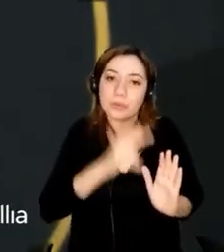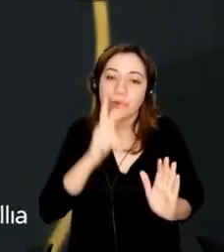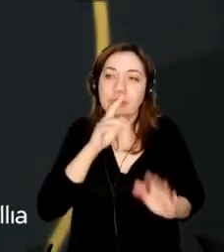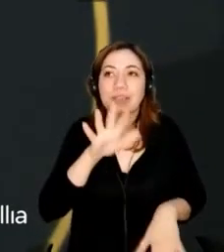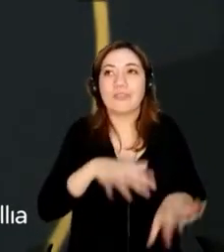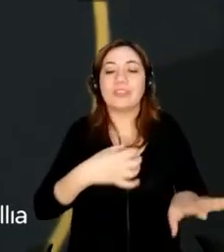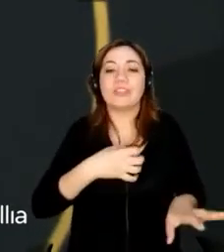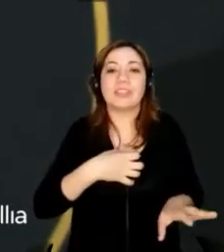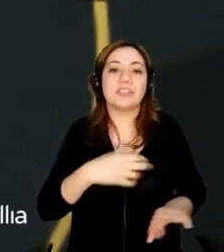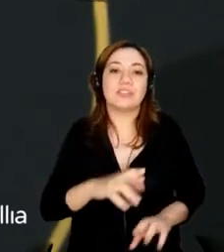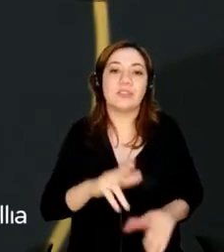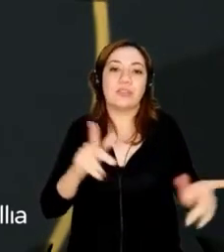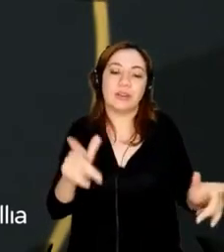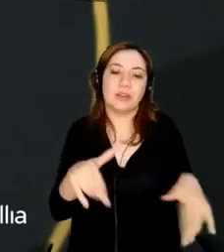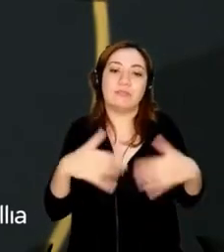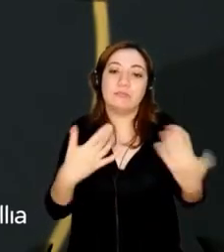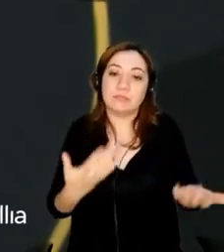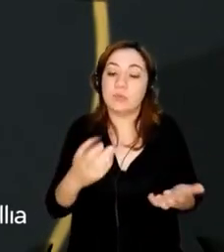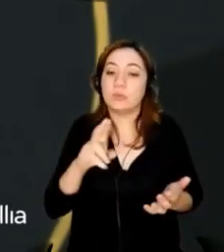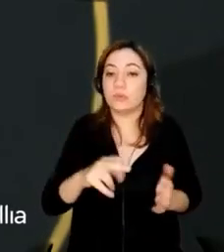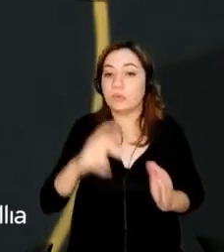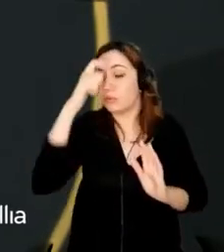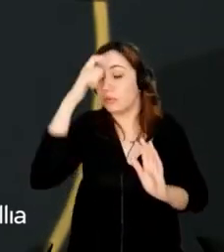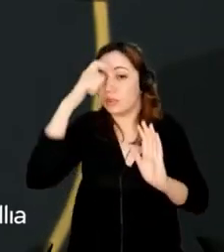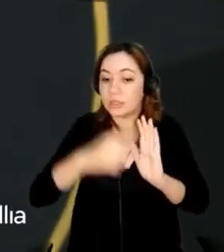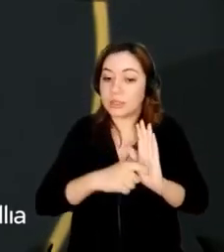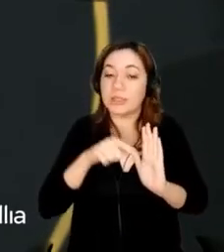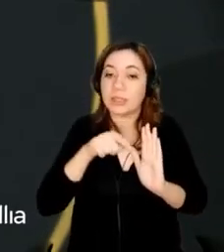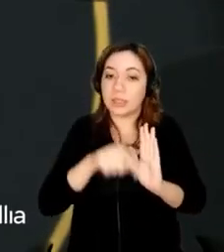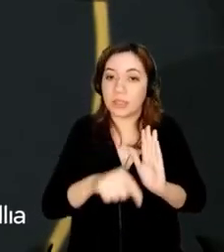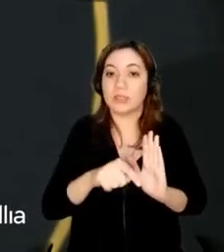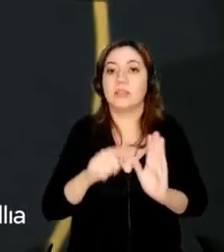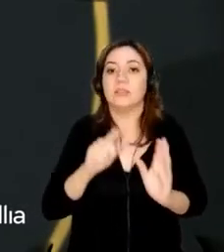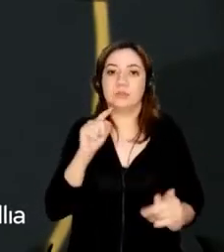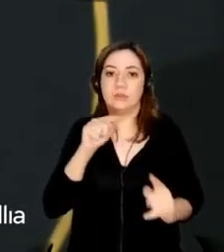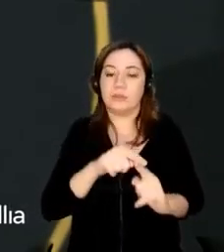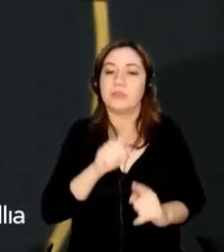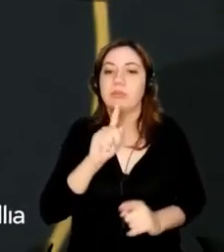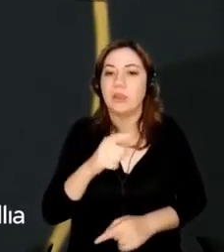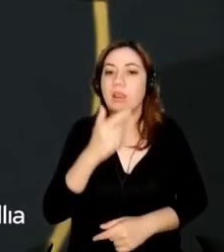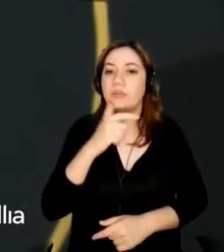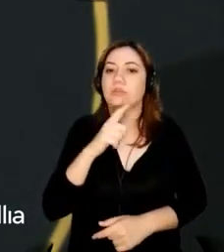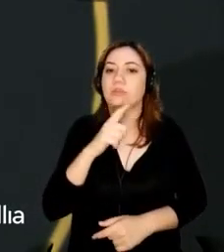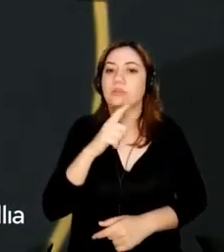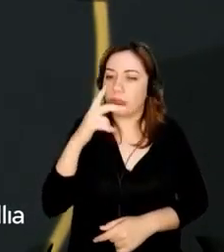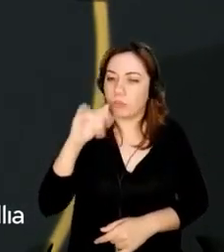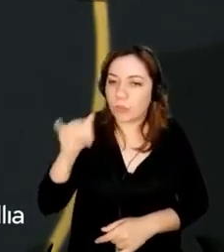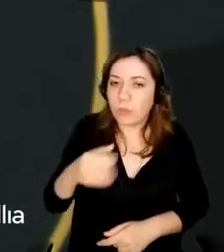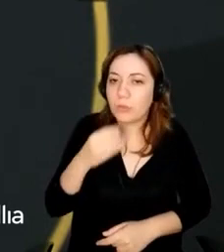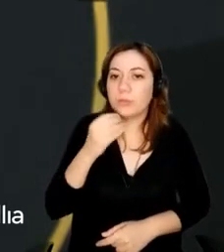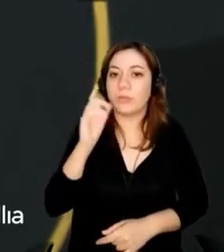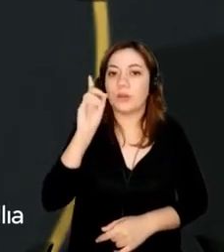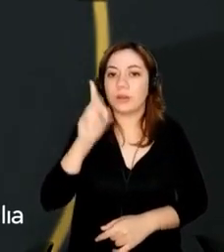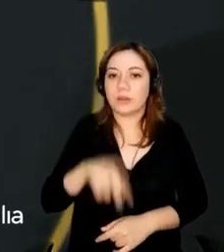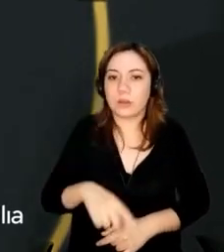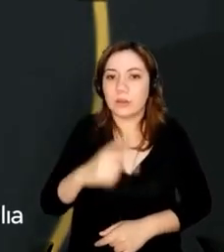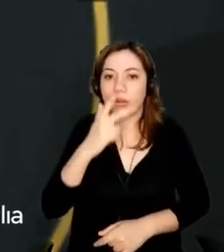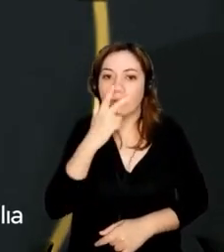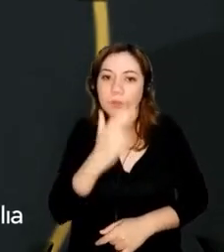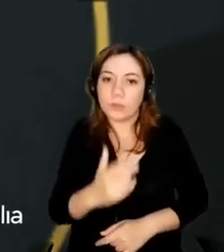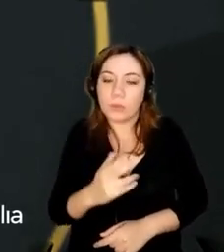using AI for those kind of purposes, I think it's a huge opportunity for efficiency for a business like ours. That's why we're using it in that